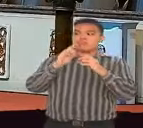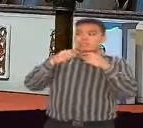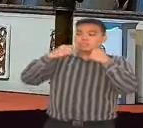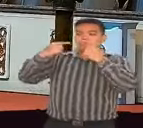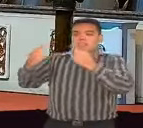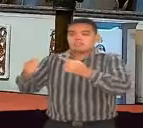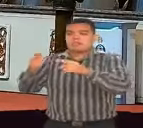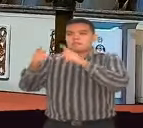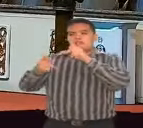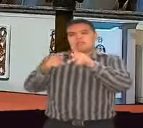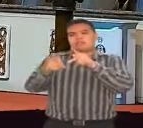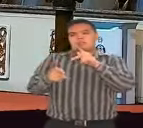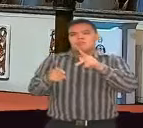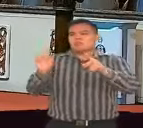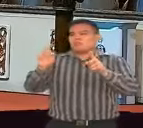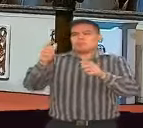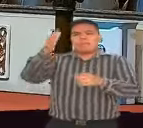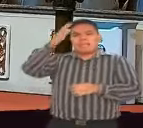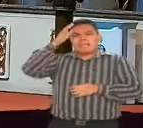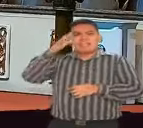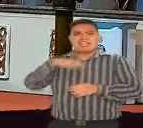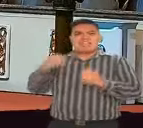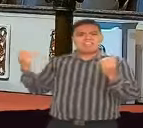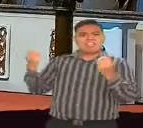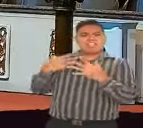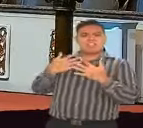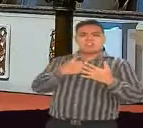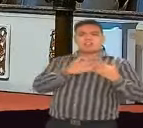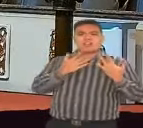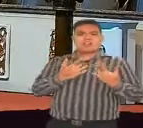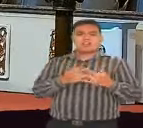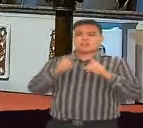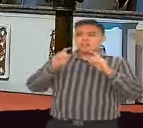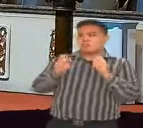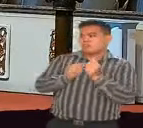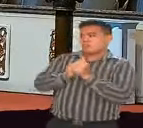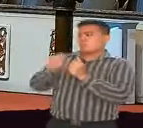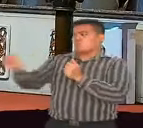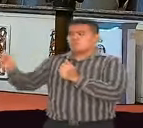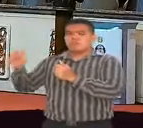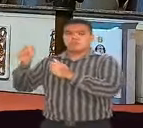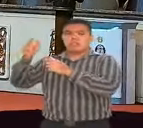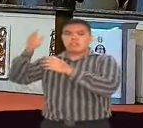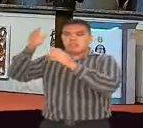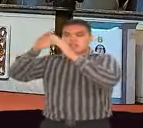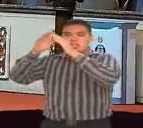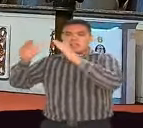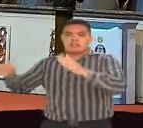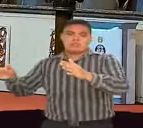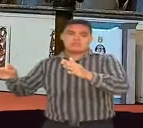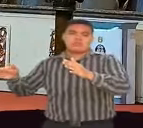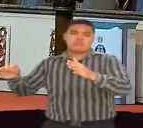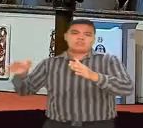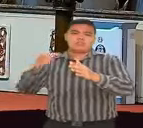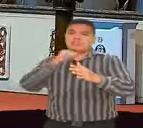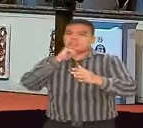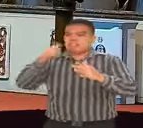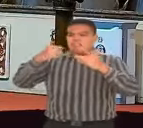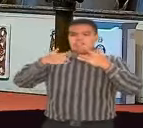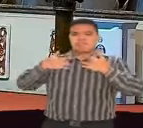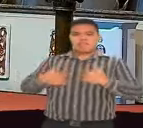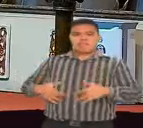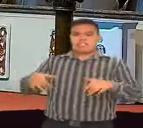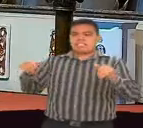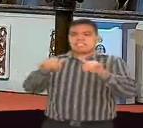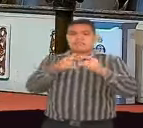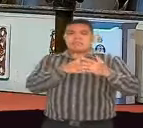and they shall say, what man is there that is fearful and faint-hearted? Let him go and return unto his house, lest his brethren's heart faint as well